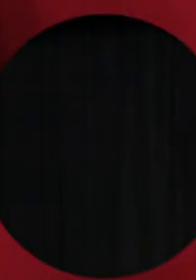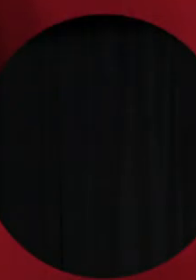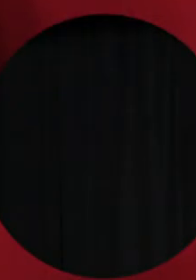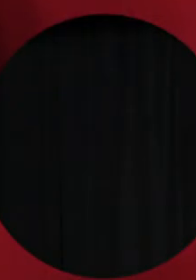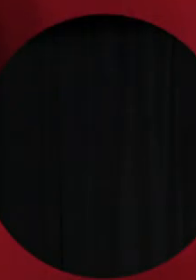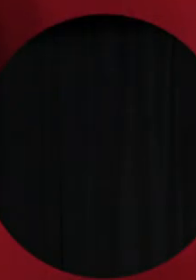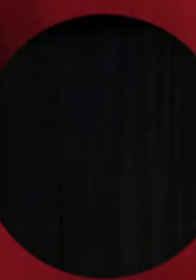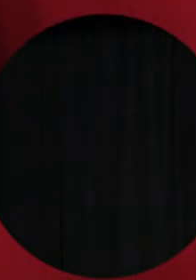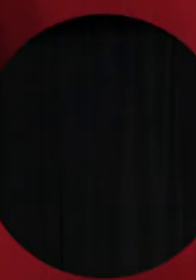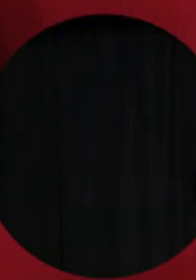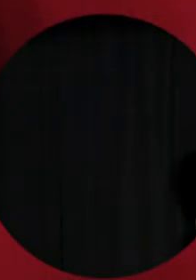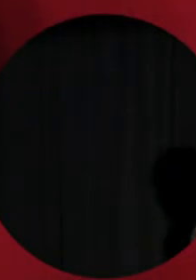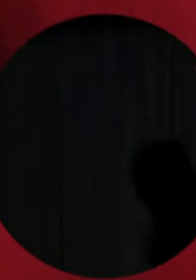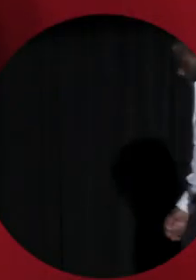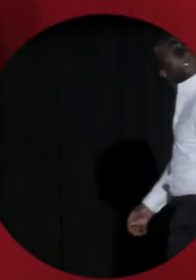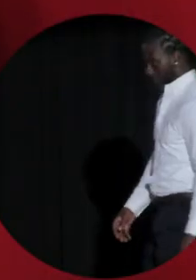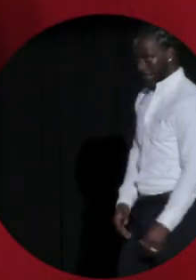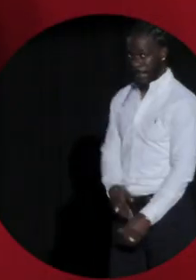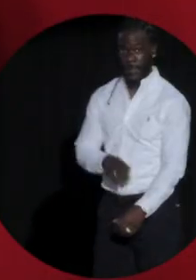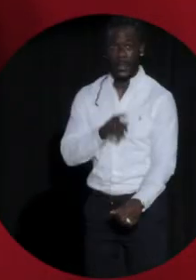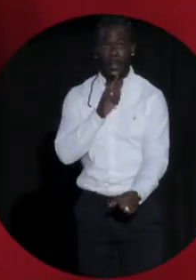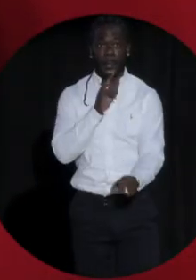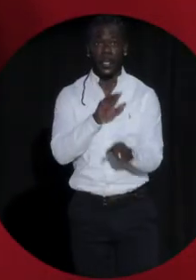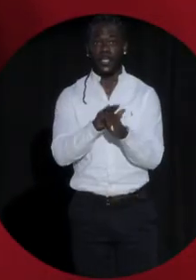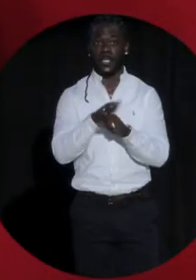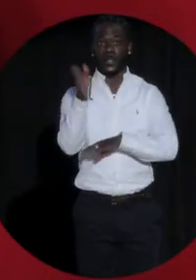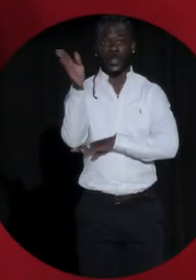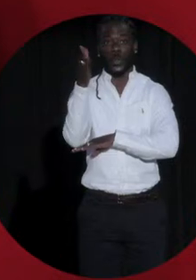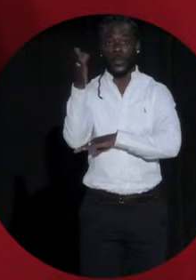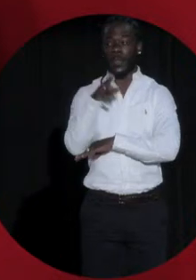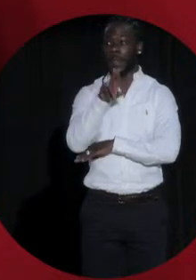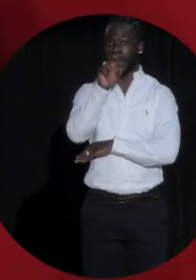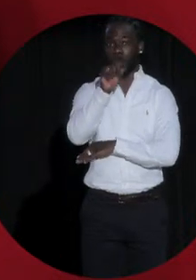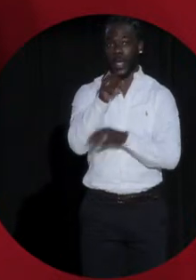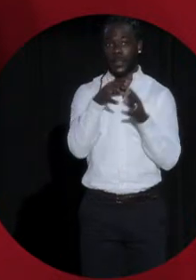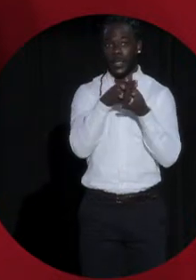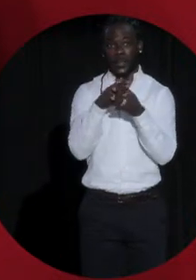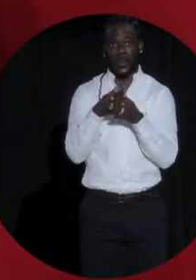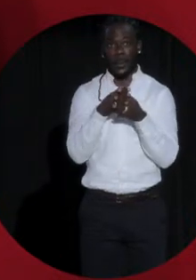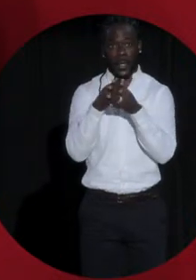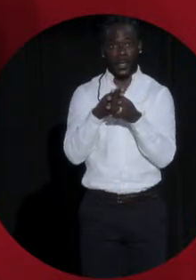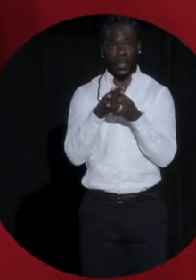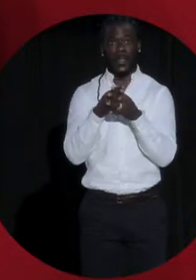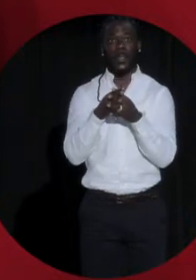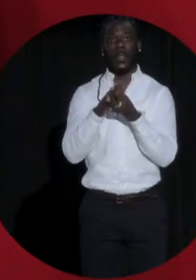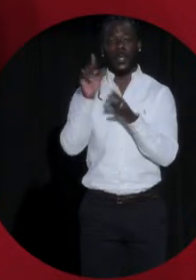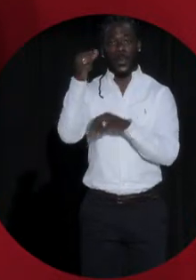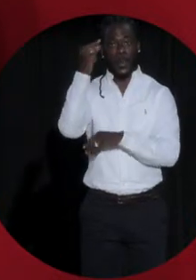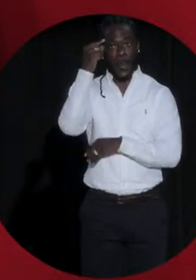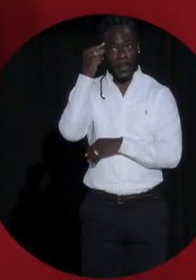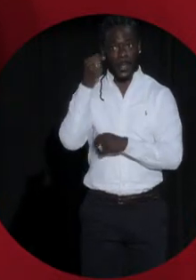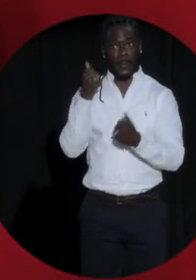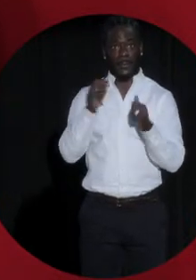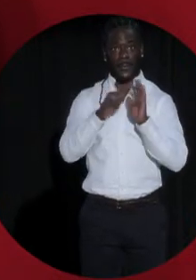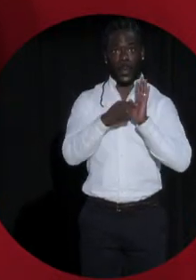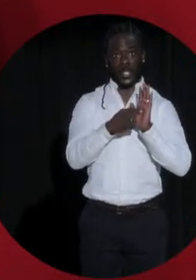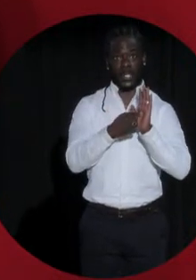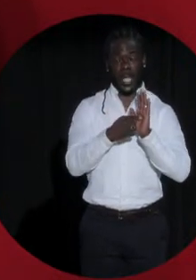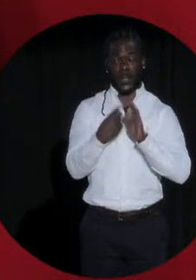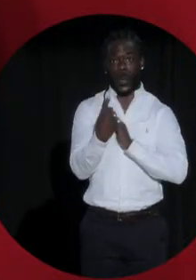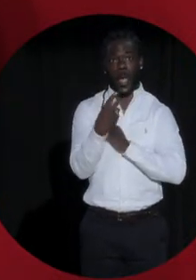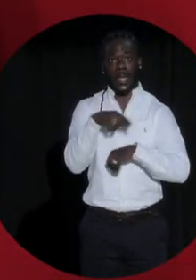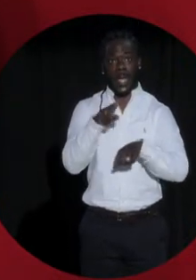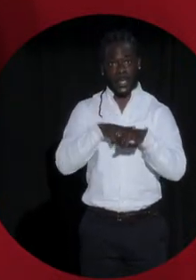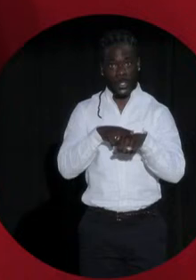I pledge allegiance to the flag of the United States of America and to the republic for which it stands, one